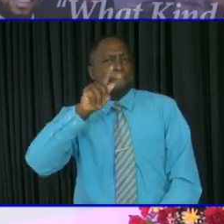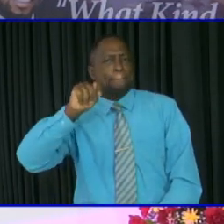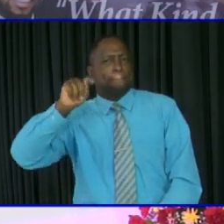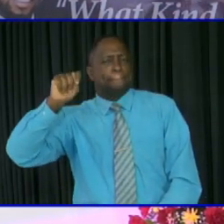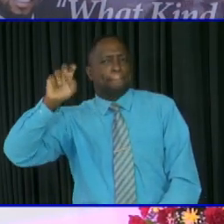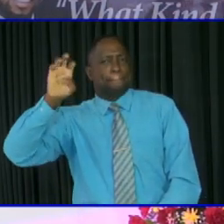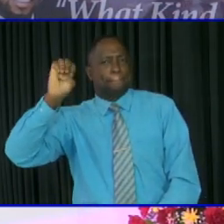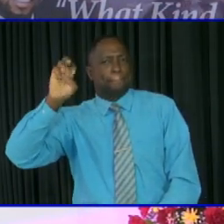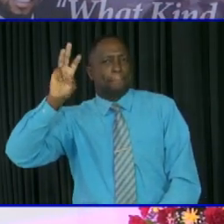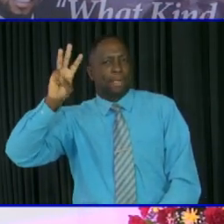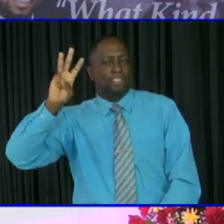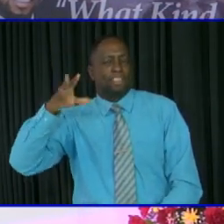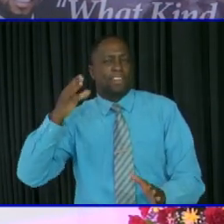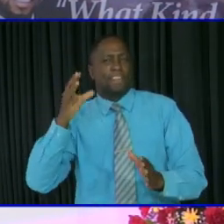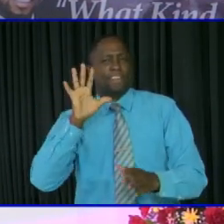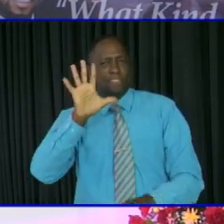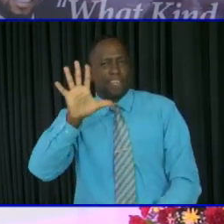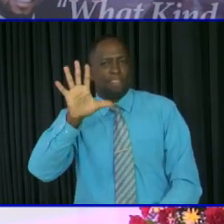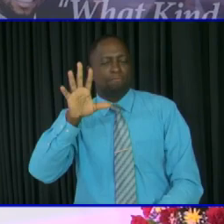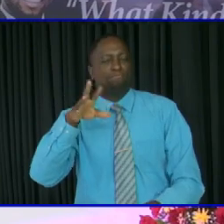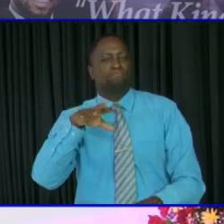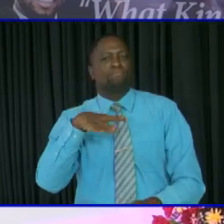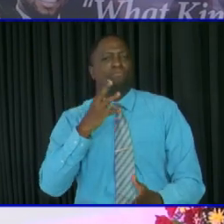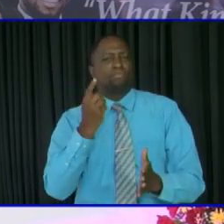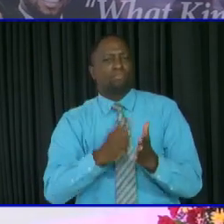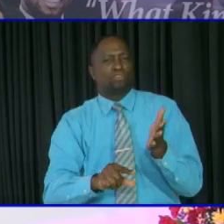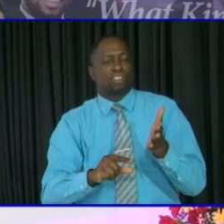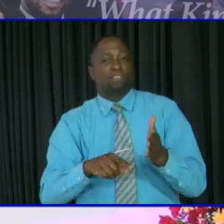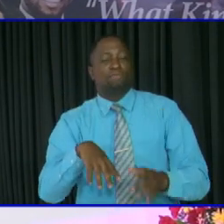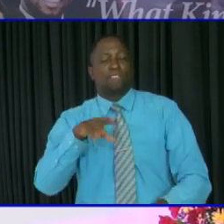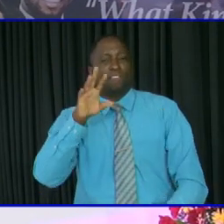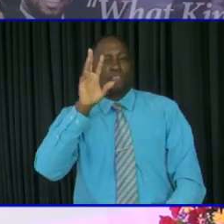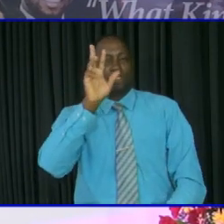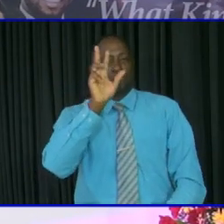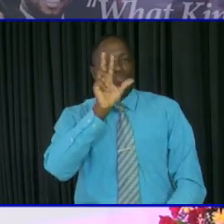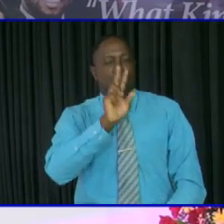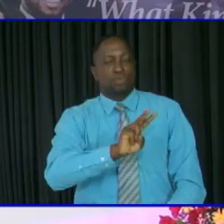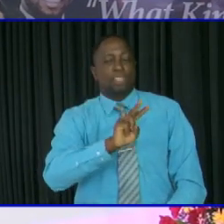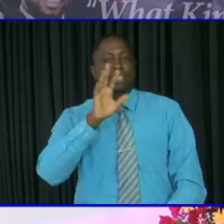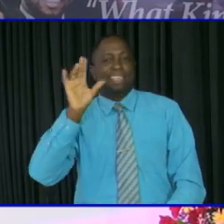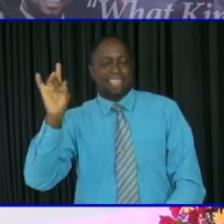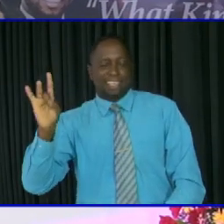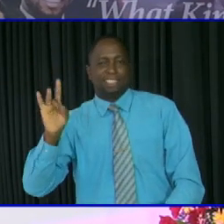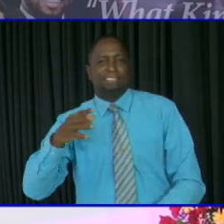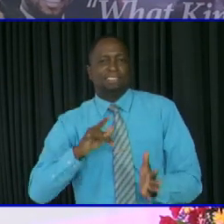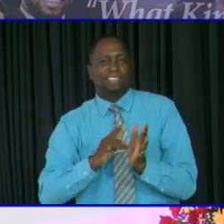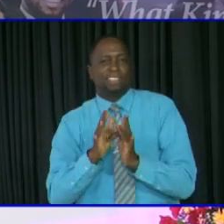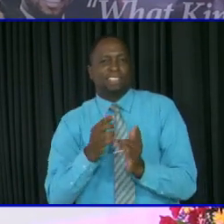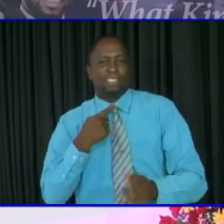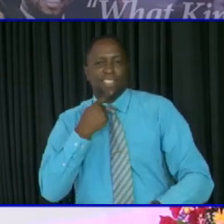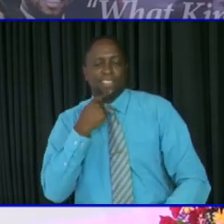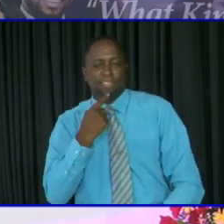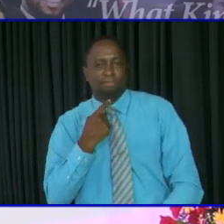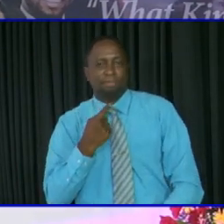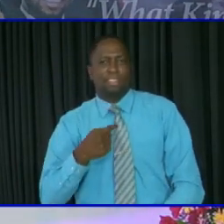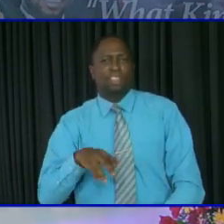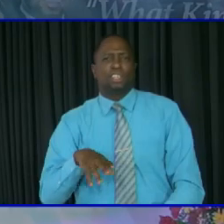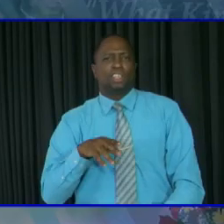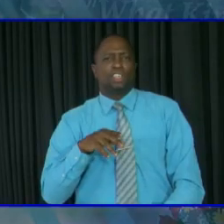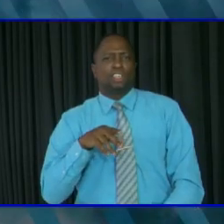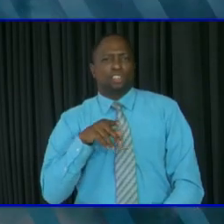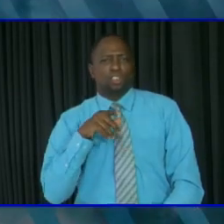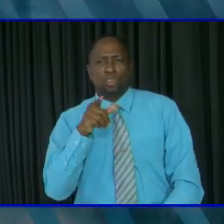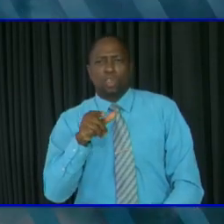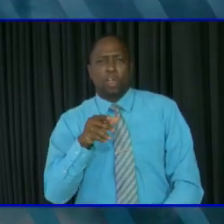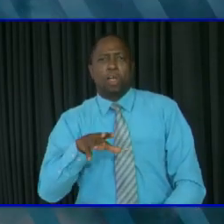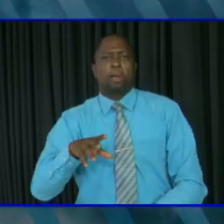and 28. And Jesus here says that ye have heard that it was said of them of old, thou shalt not